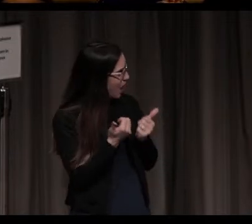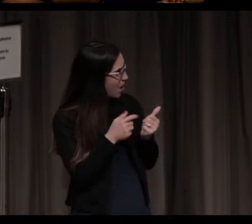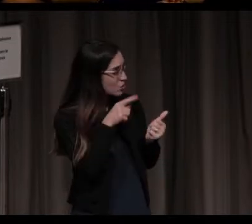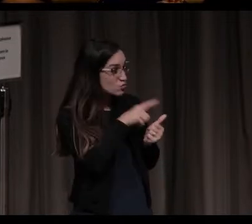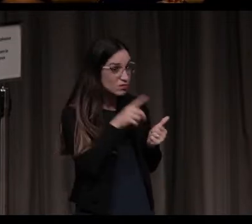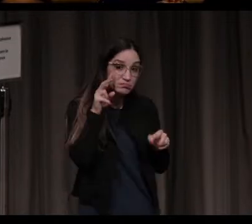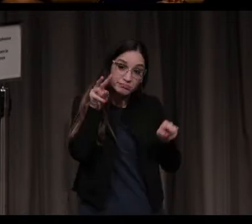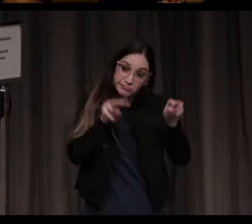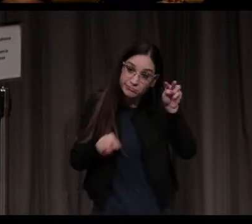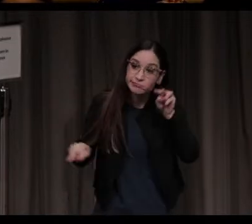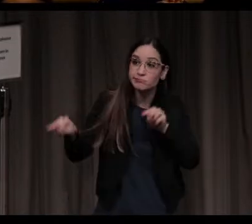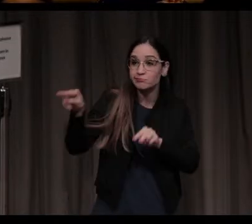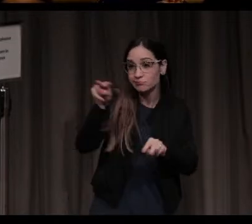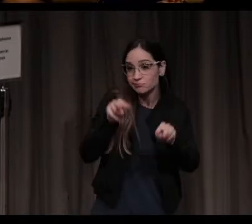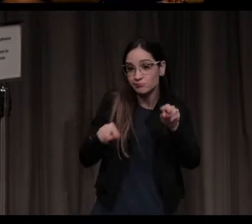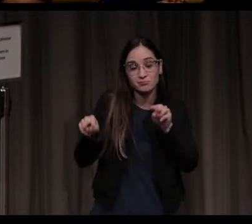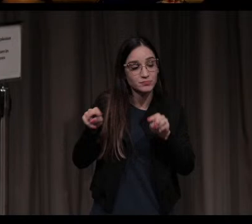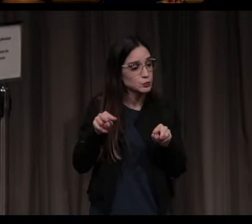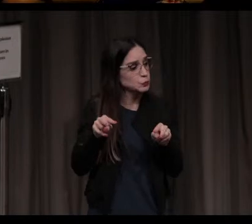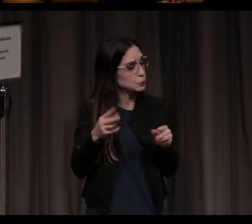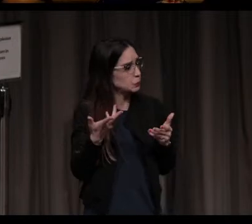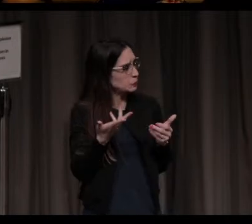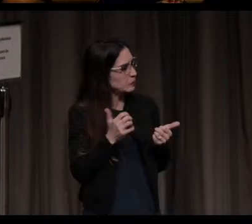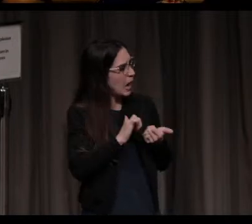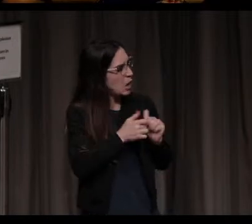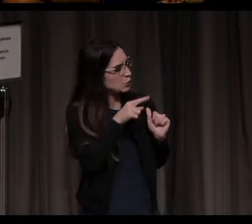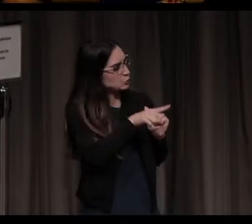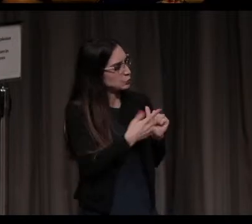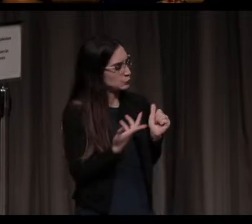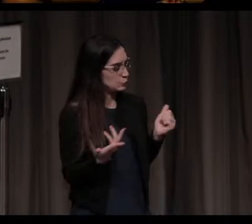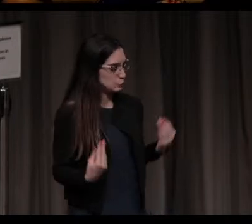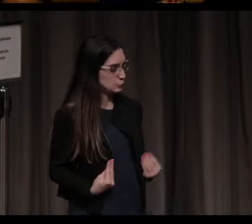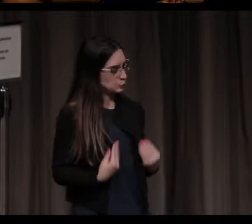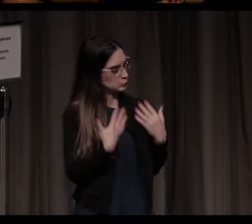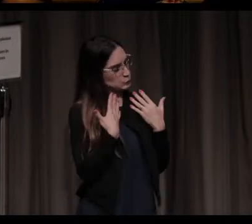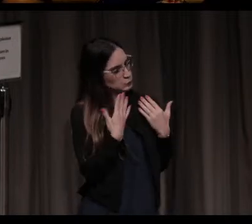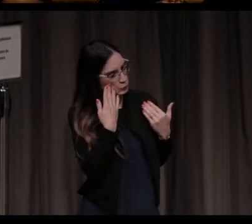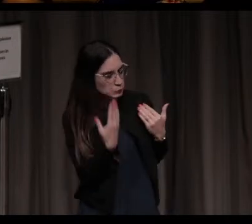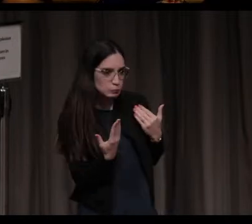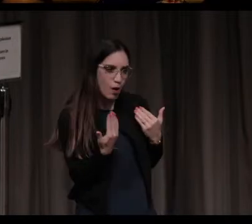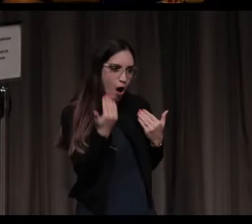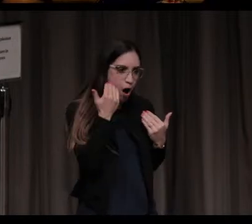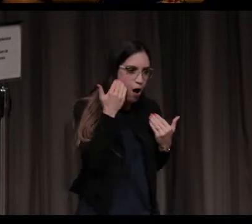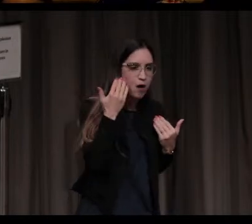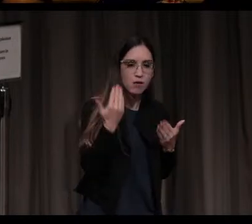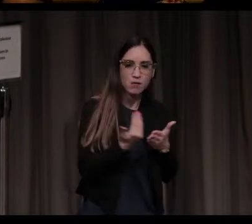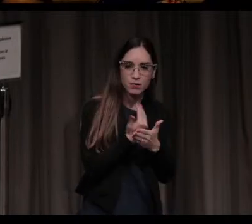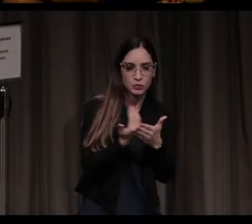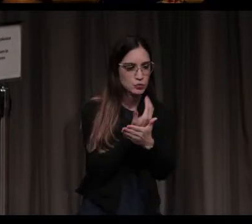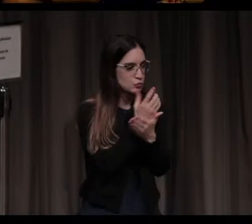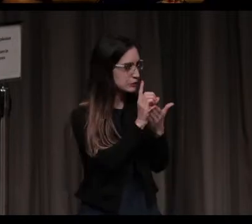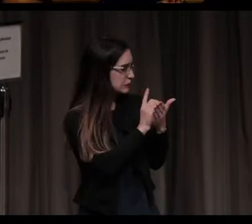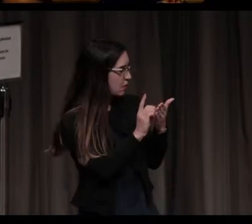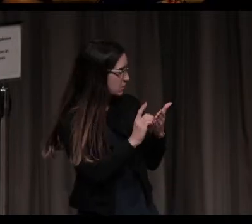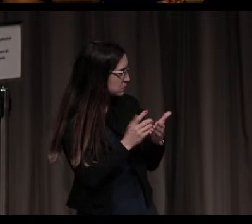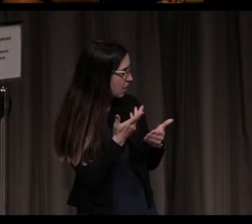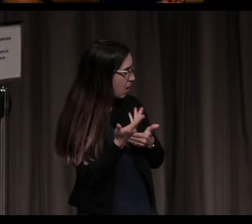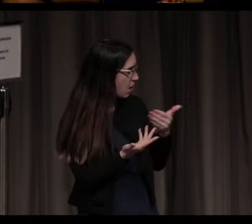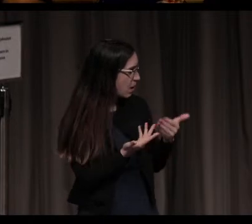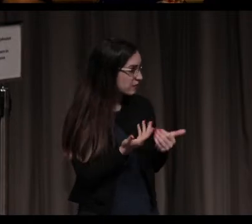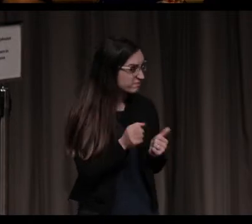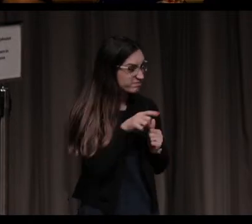your surroundings, as many artists did in the past, to create what we just saw? You know, we